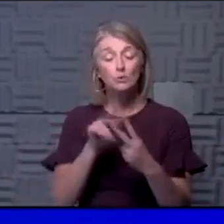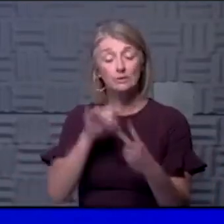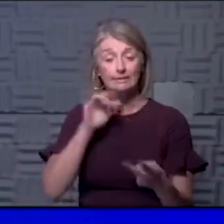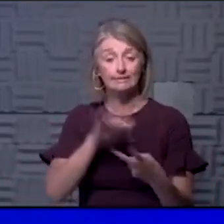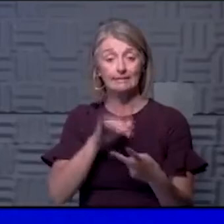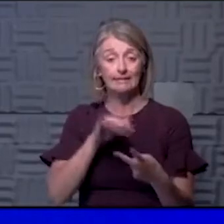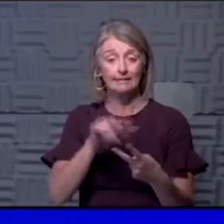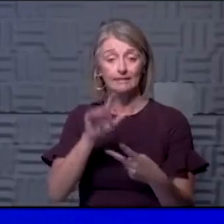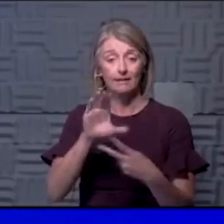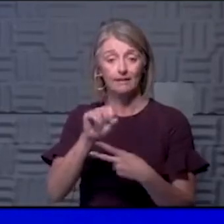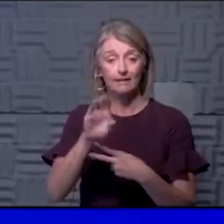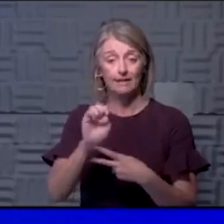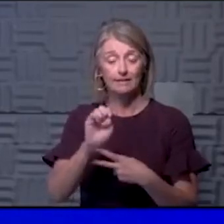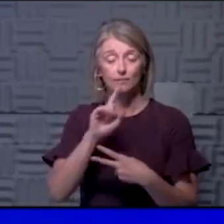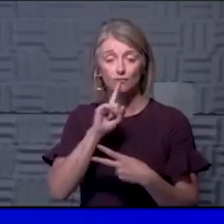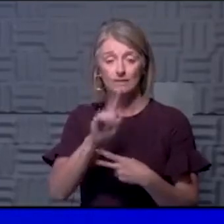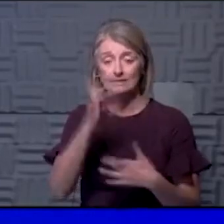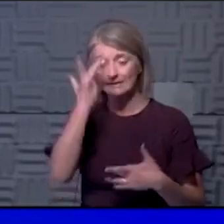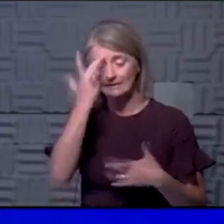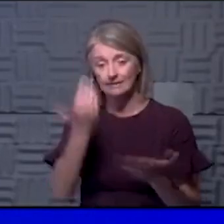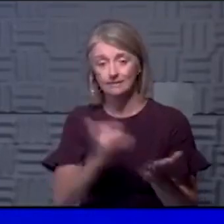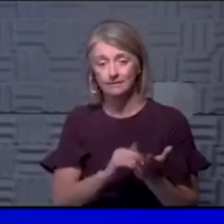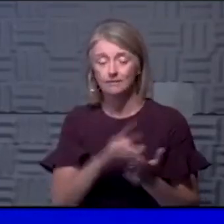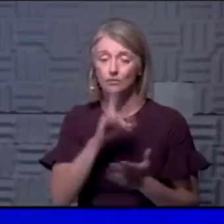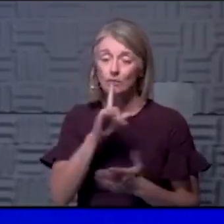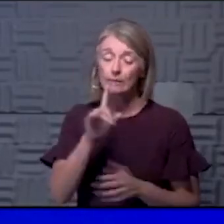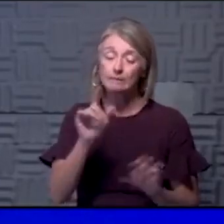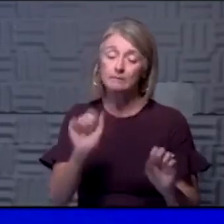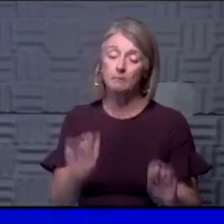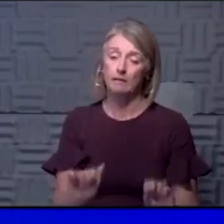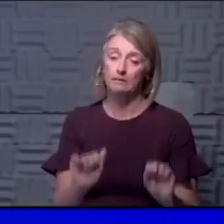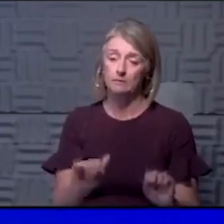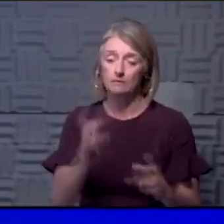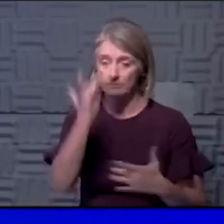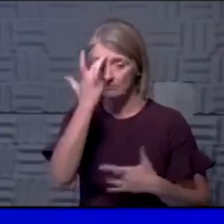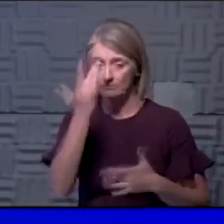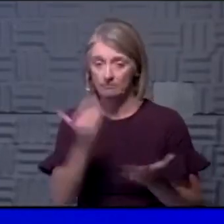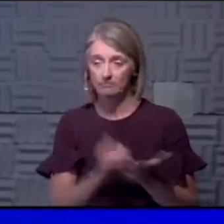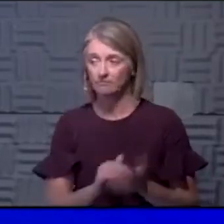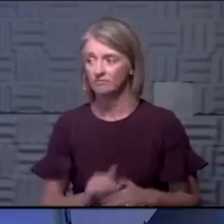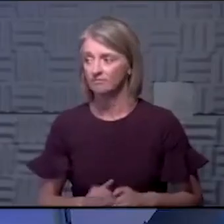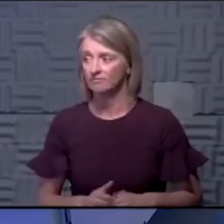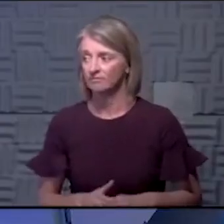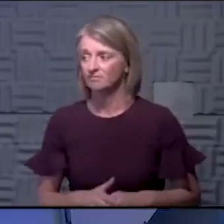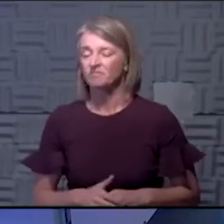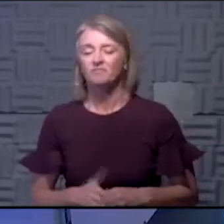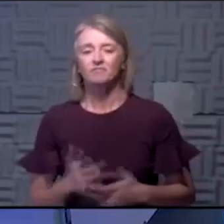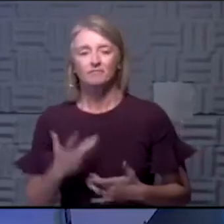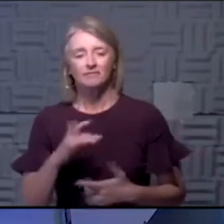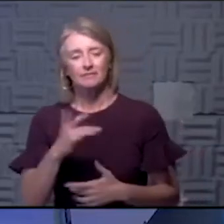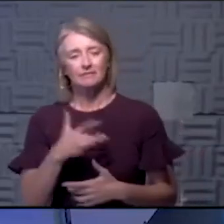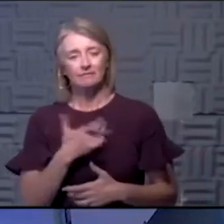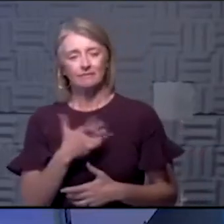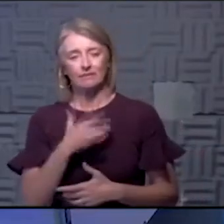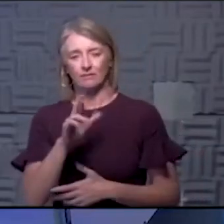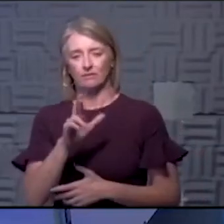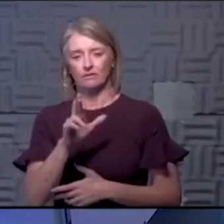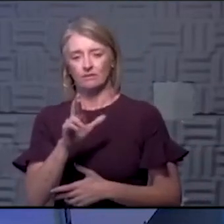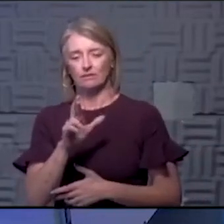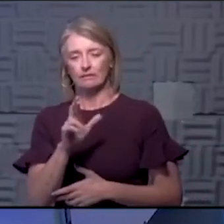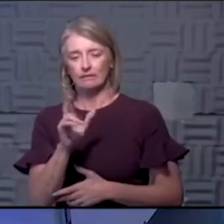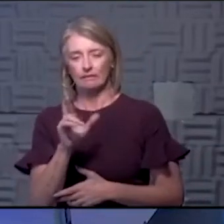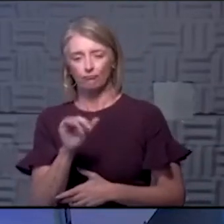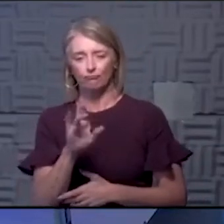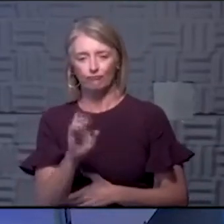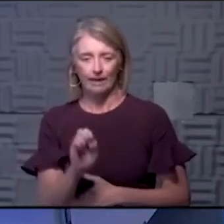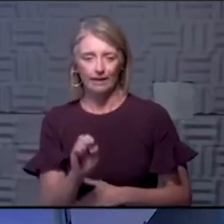on cases of reinfection. So there is that possibility there. It seems unlikely so early in the course of the disease they would